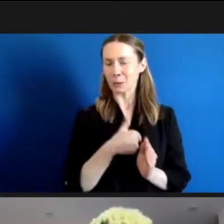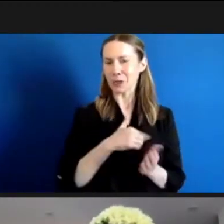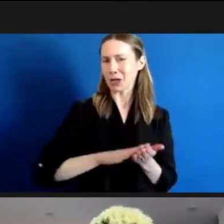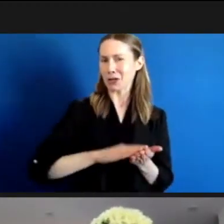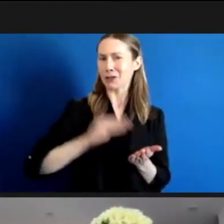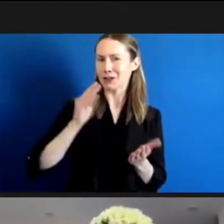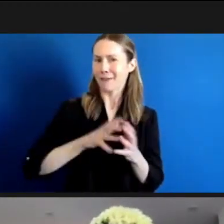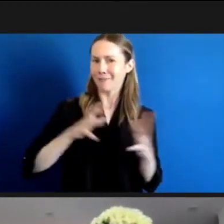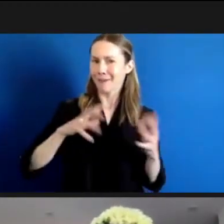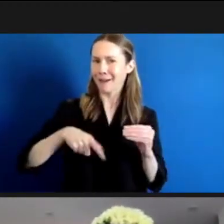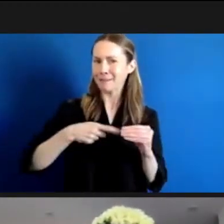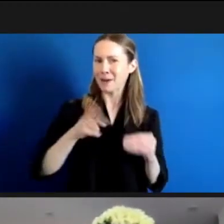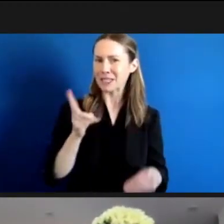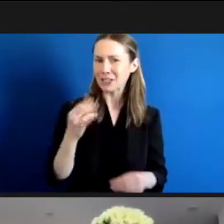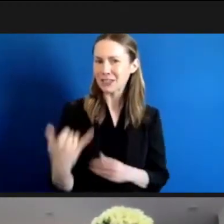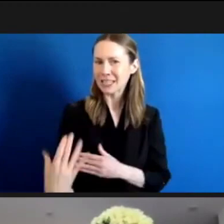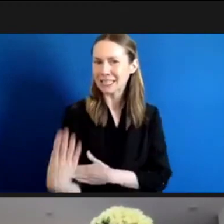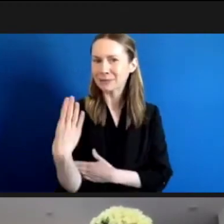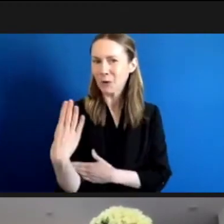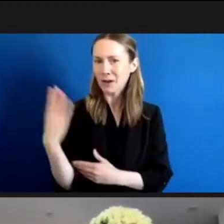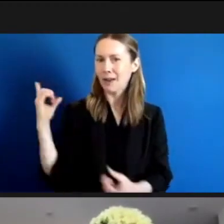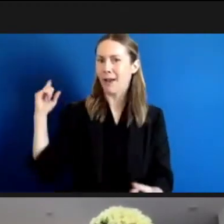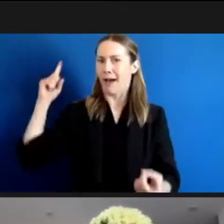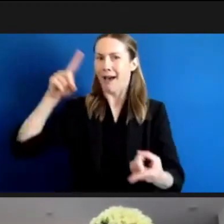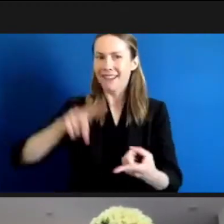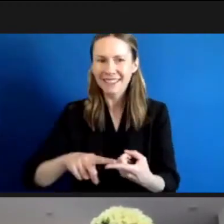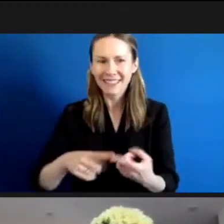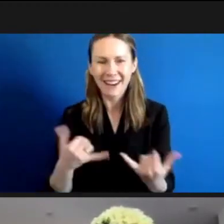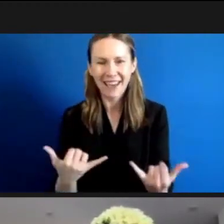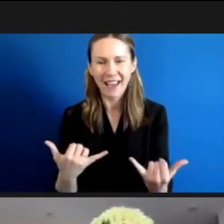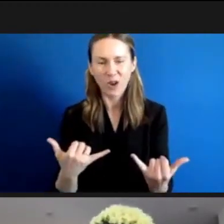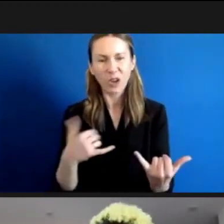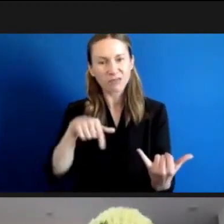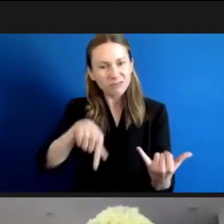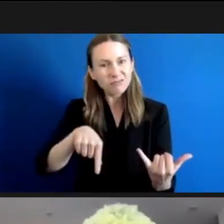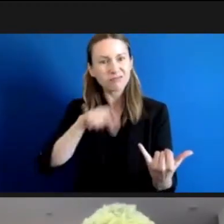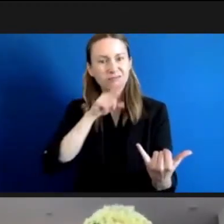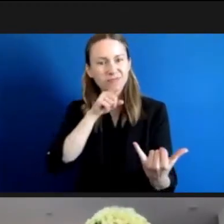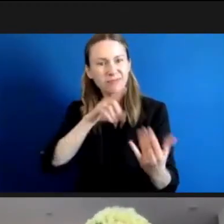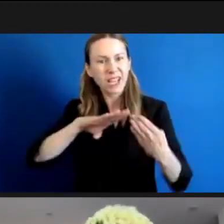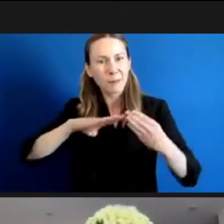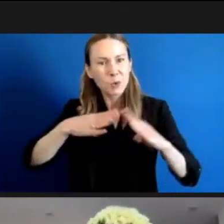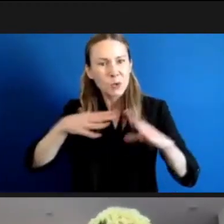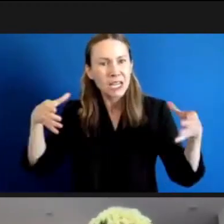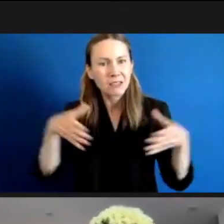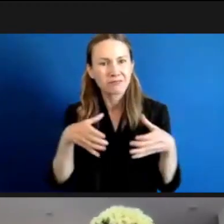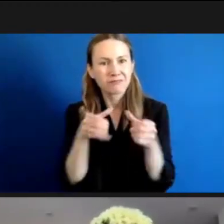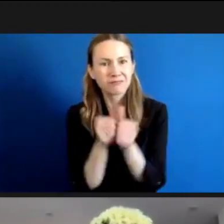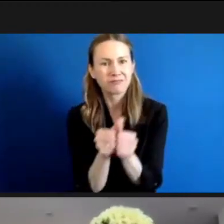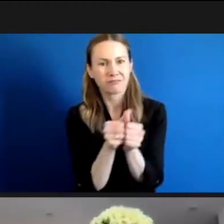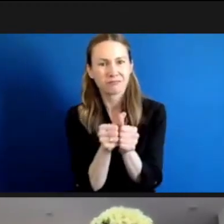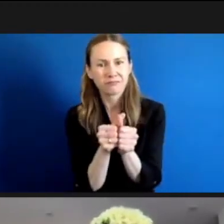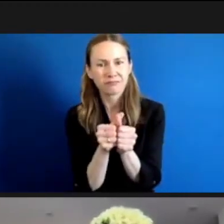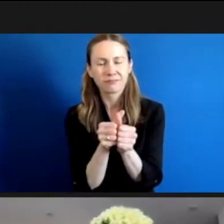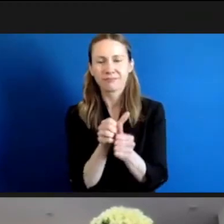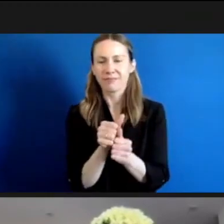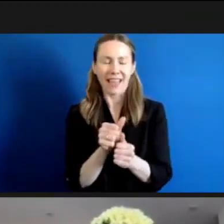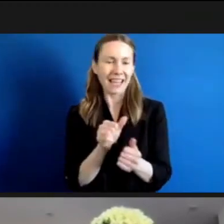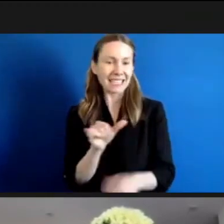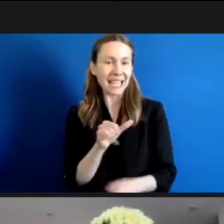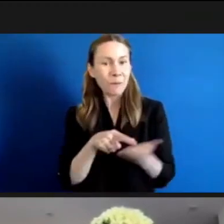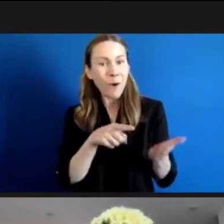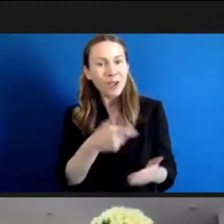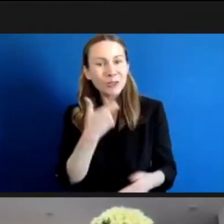morning, until now, like this is a community. And to what Chase, what you were